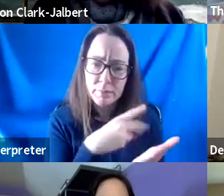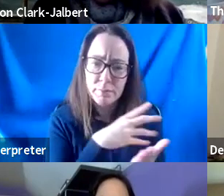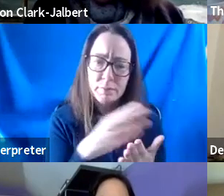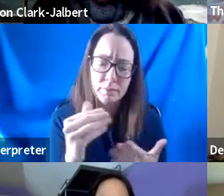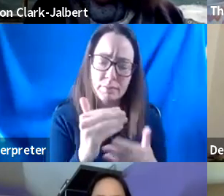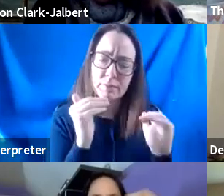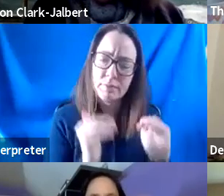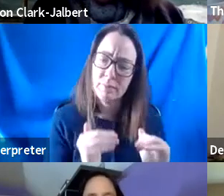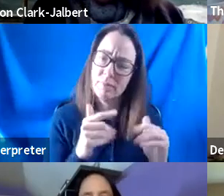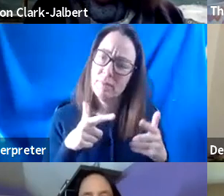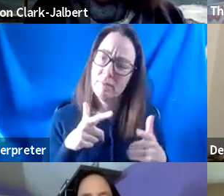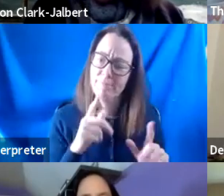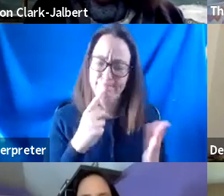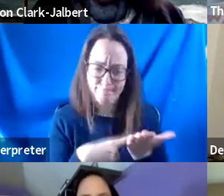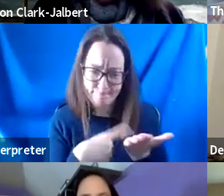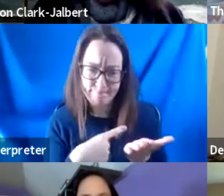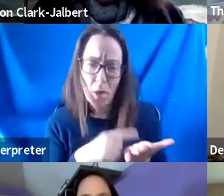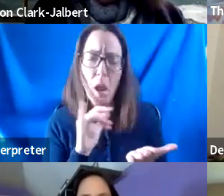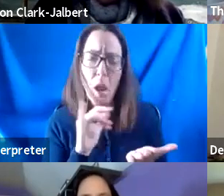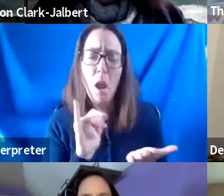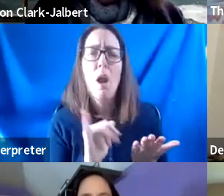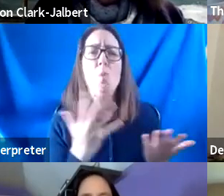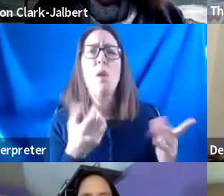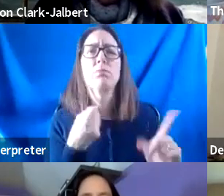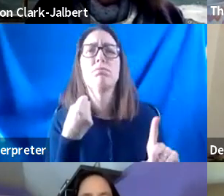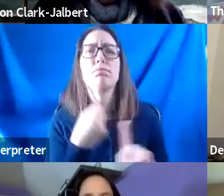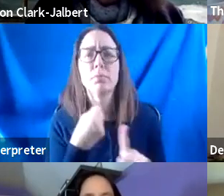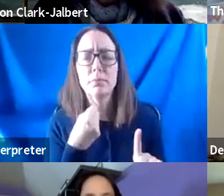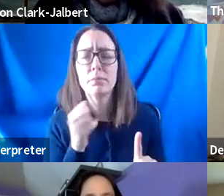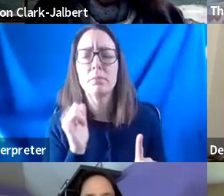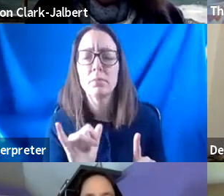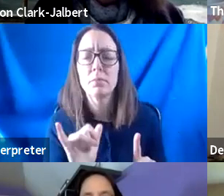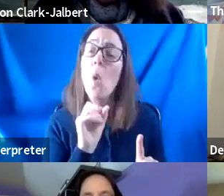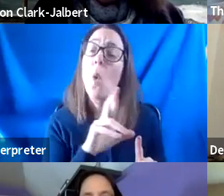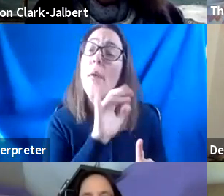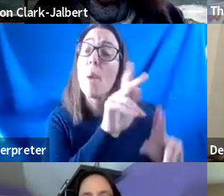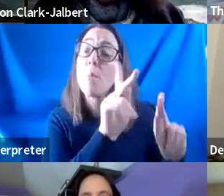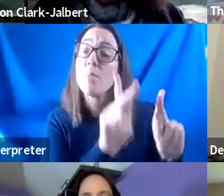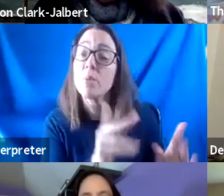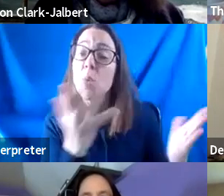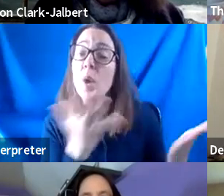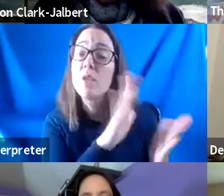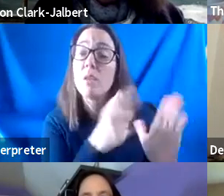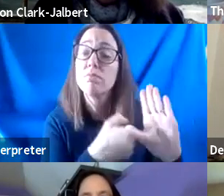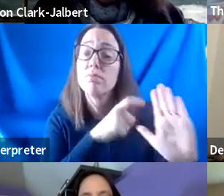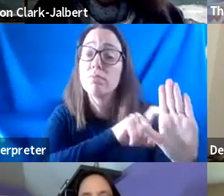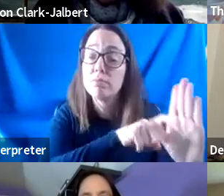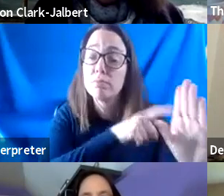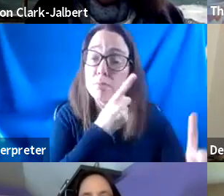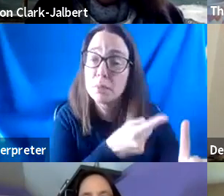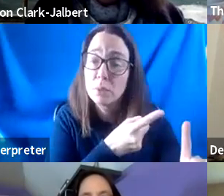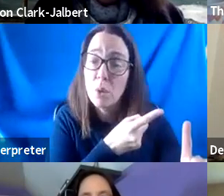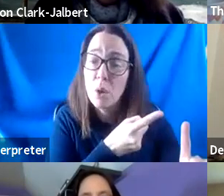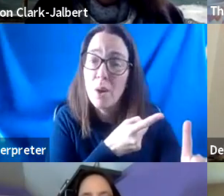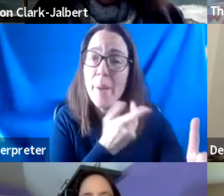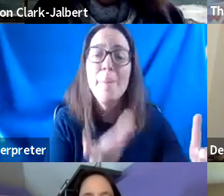because sometimes we find that people actually had a reasonable intention, but because of their lack of awareness, they didn't realize that their way of